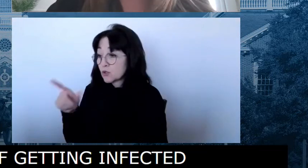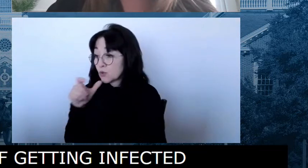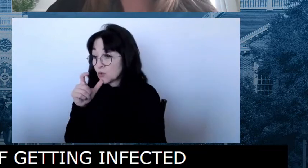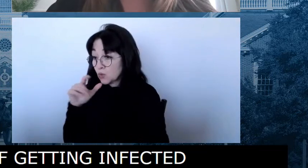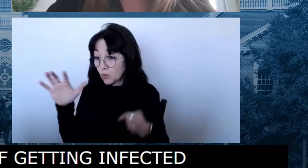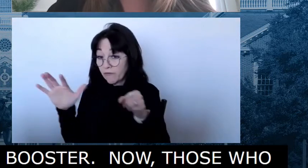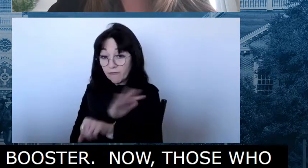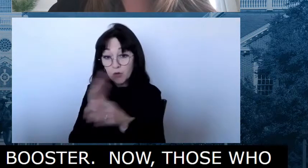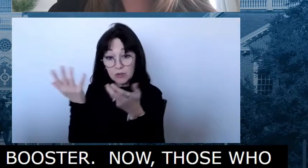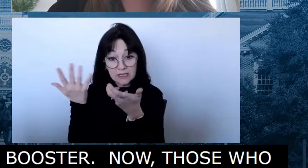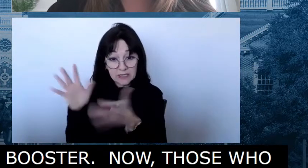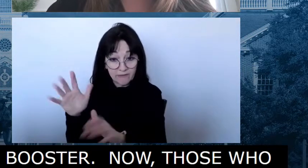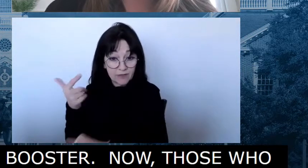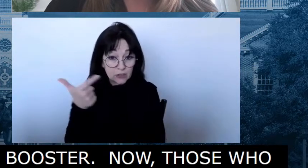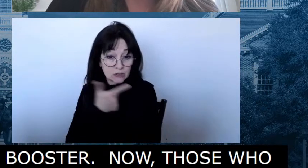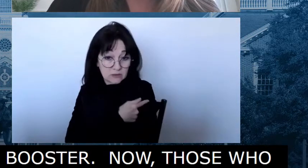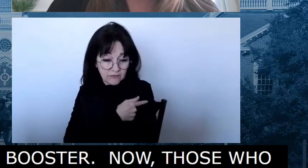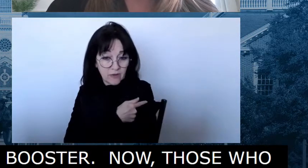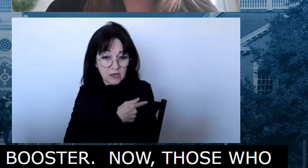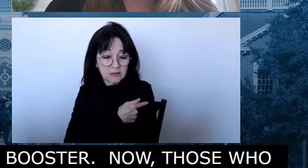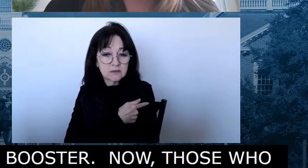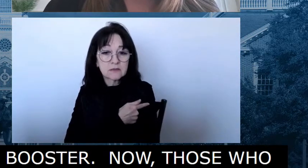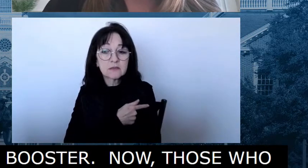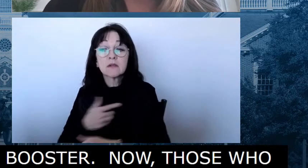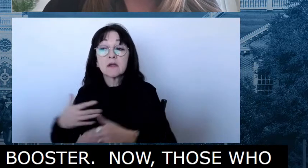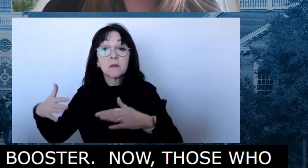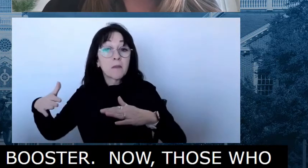not having received a booster